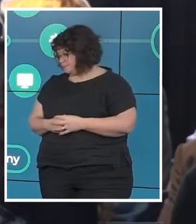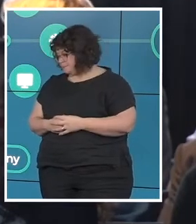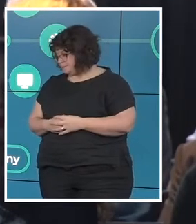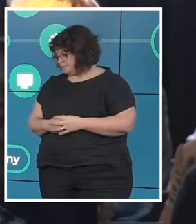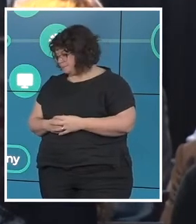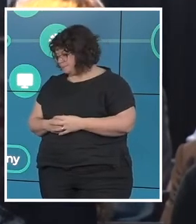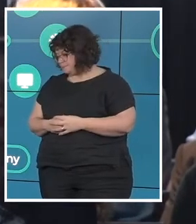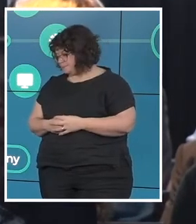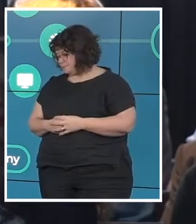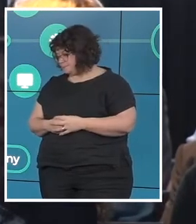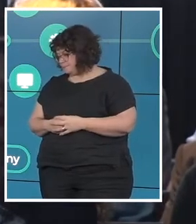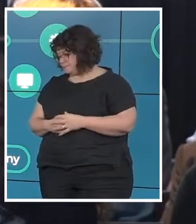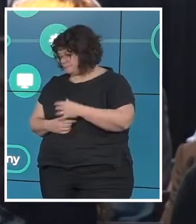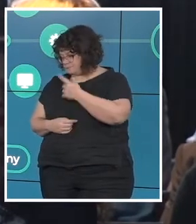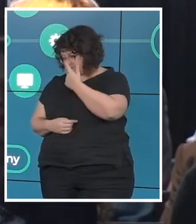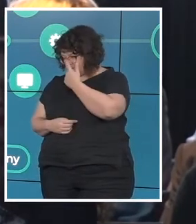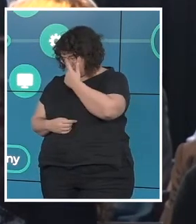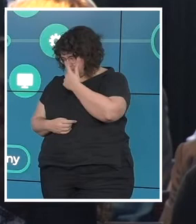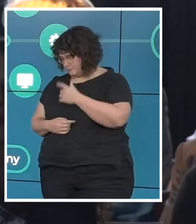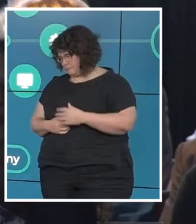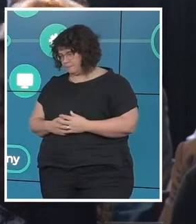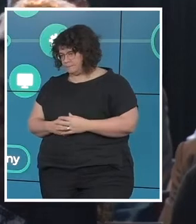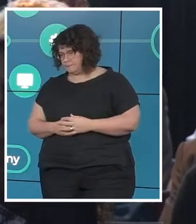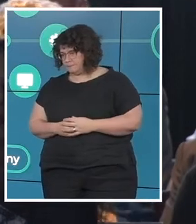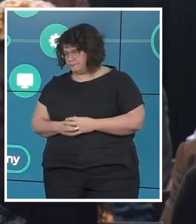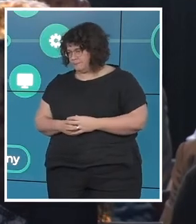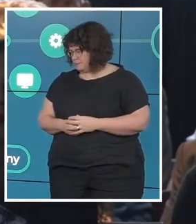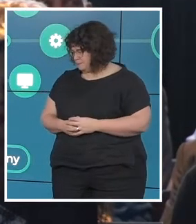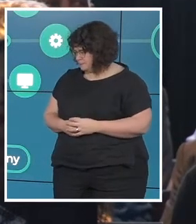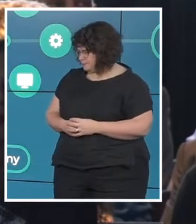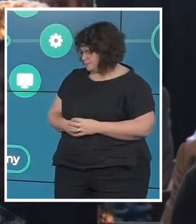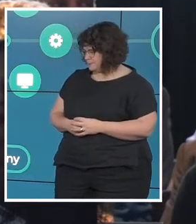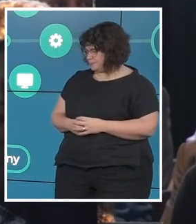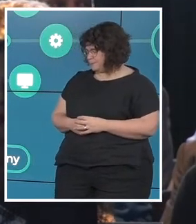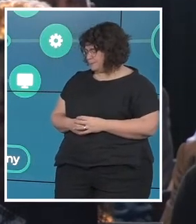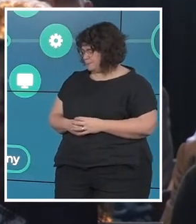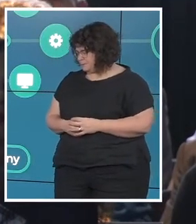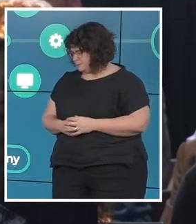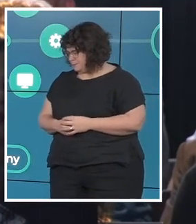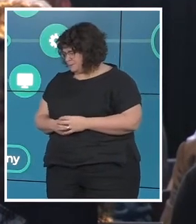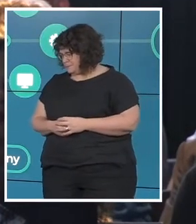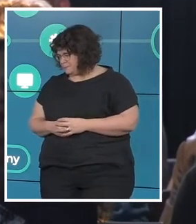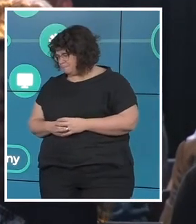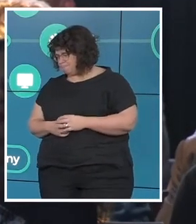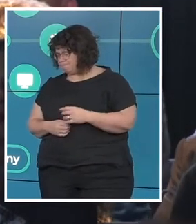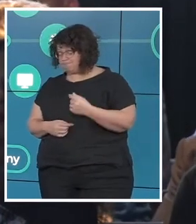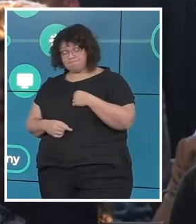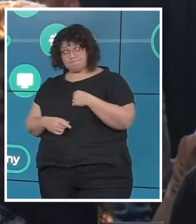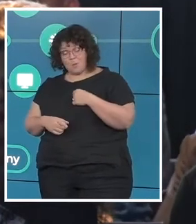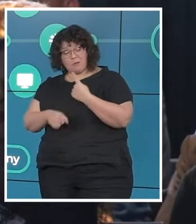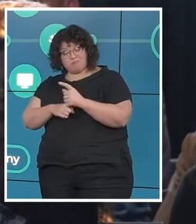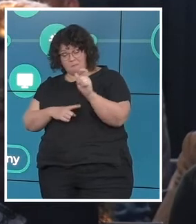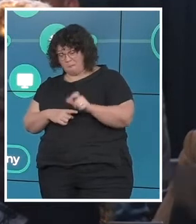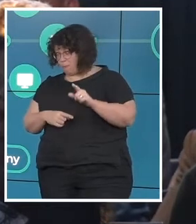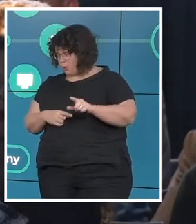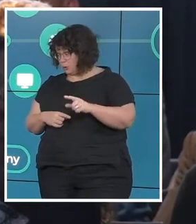AI, I was lost with him in Seattle. And here I am, I'm guiding him, and I was lost,